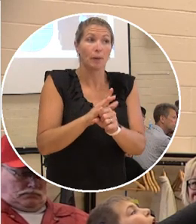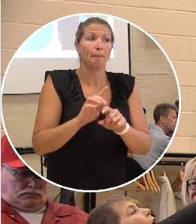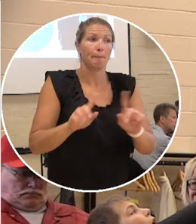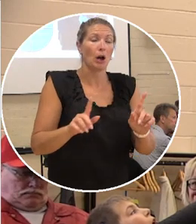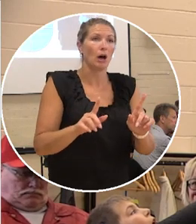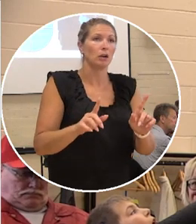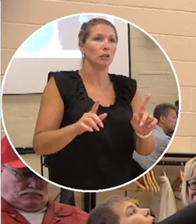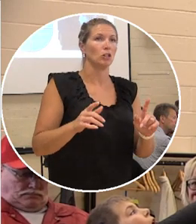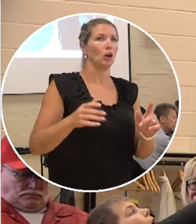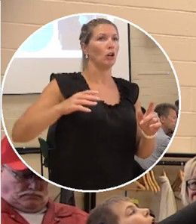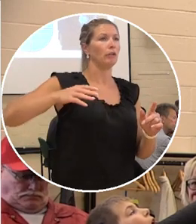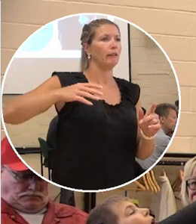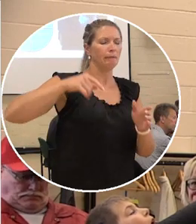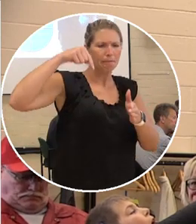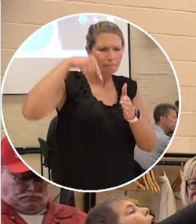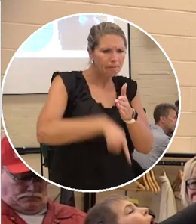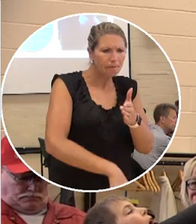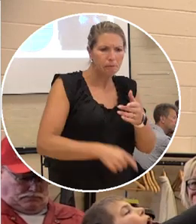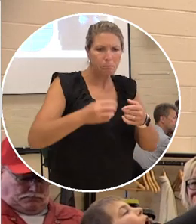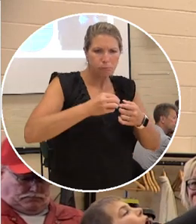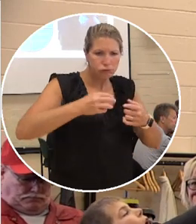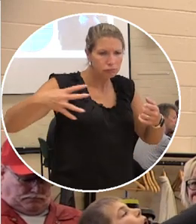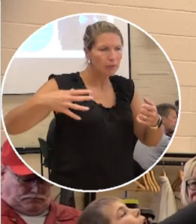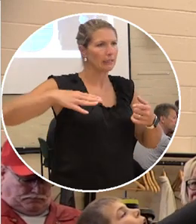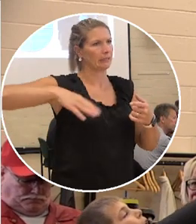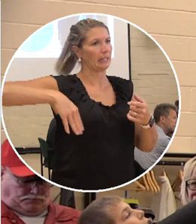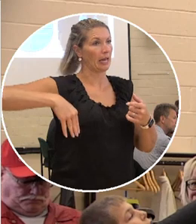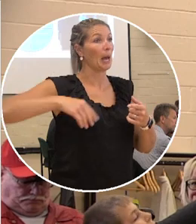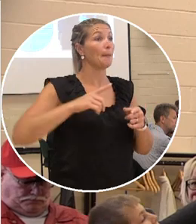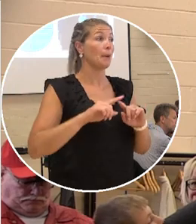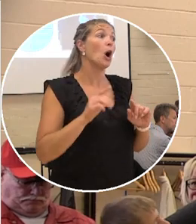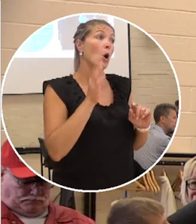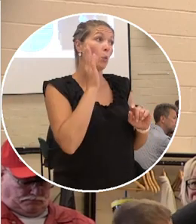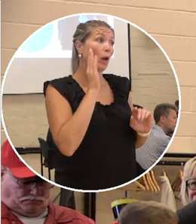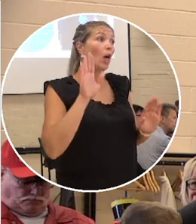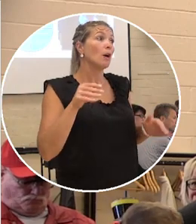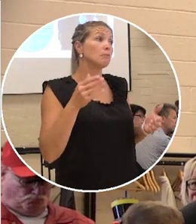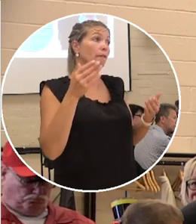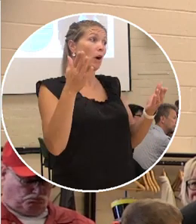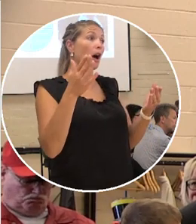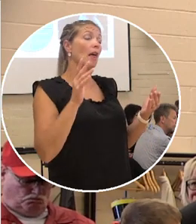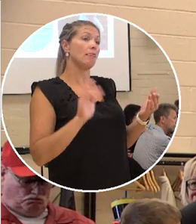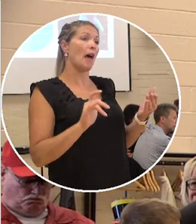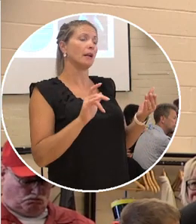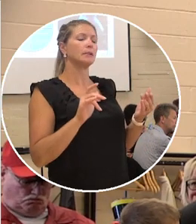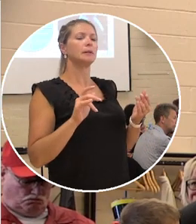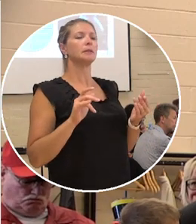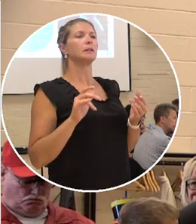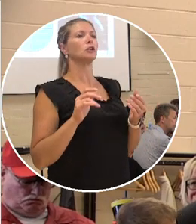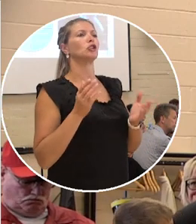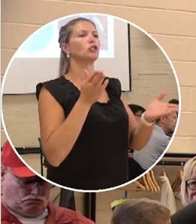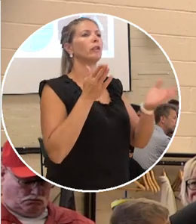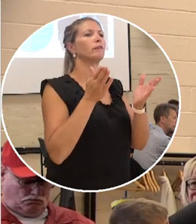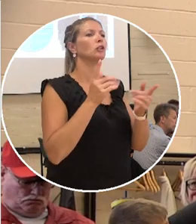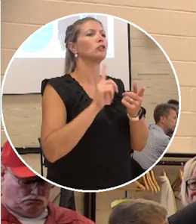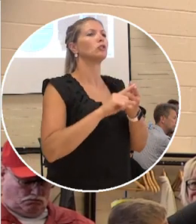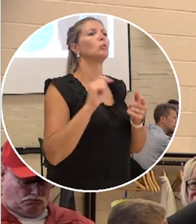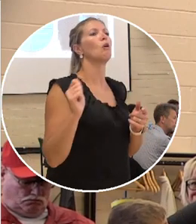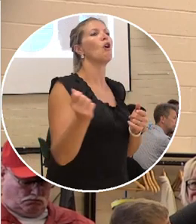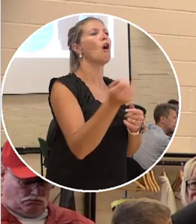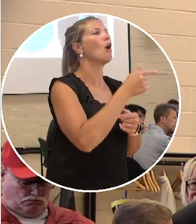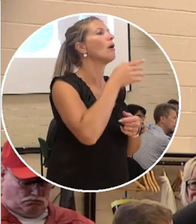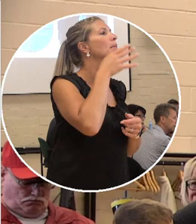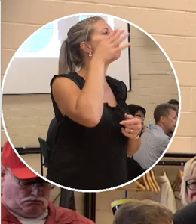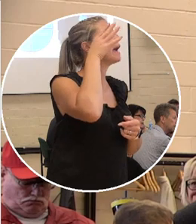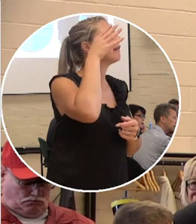is that we are able to provide this service to all parents across the province, that they're able to monitor the bus that